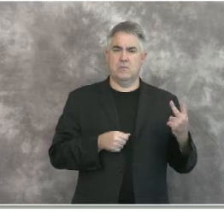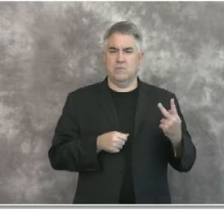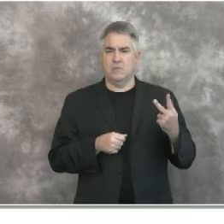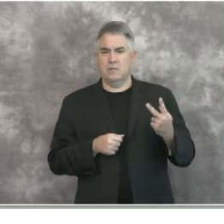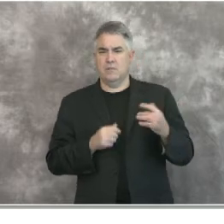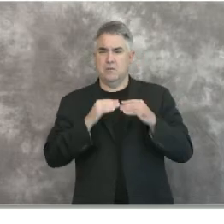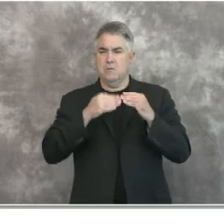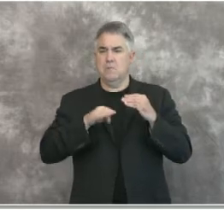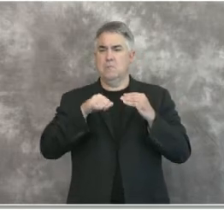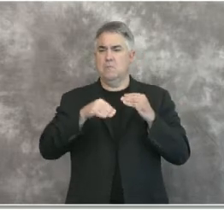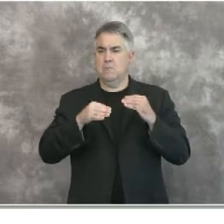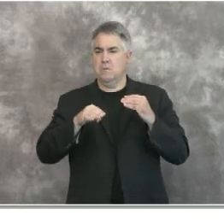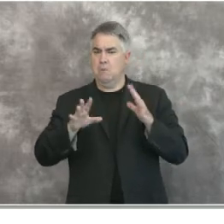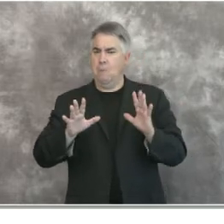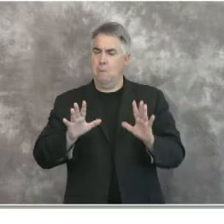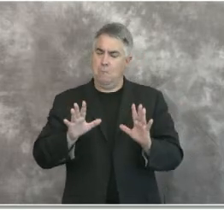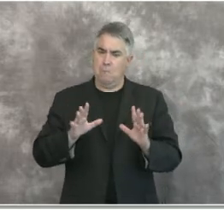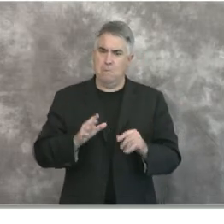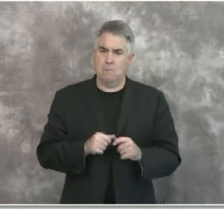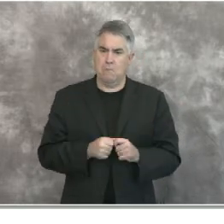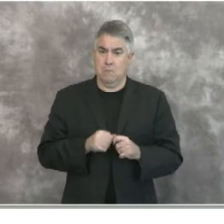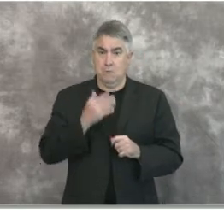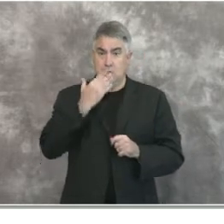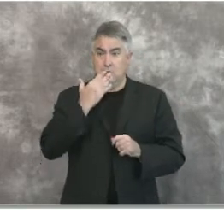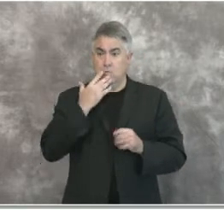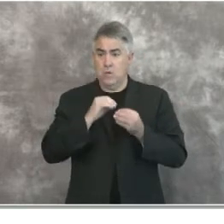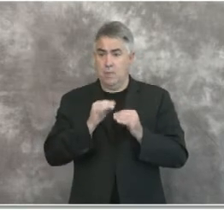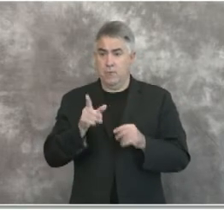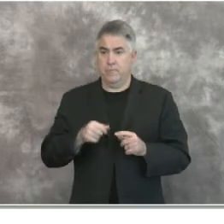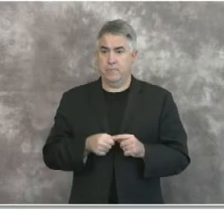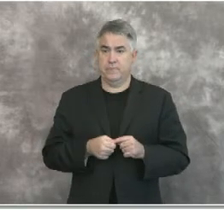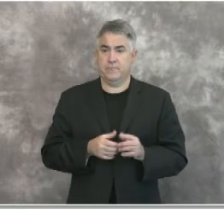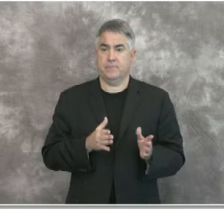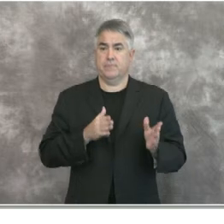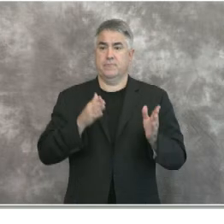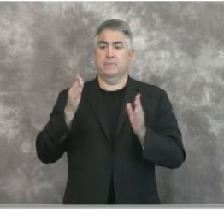is encouraging. Next, we'll look at our hospital daily